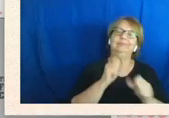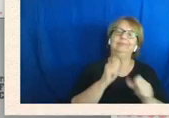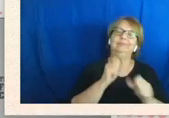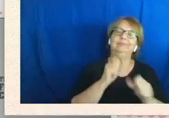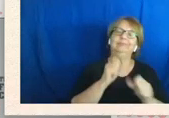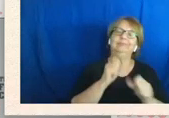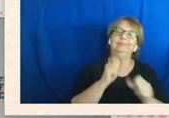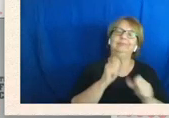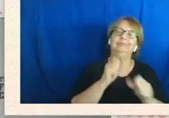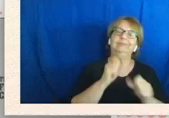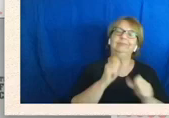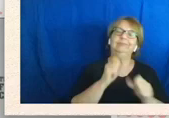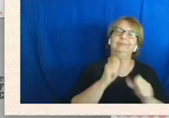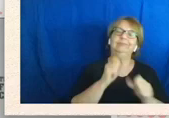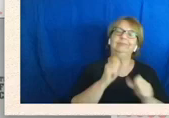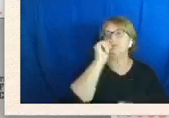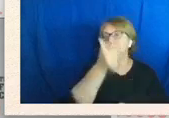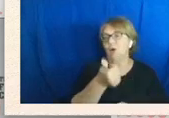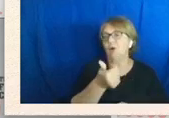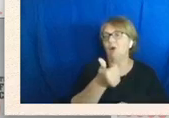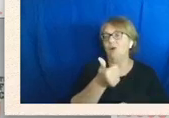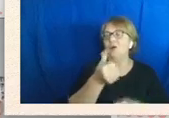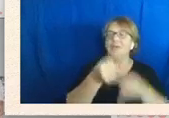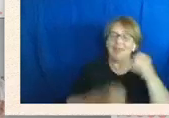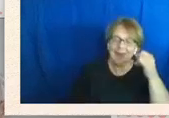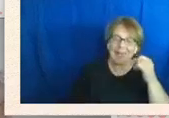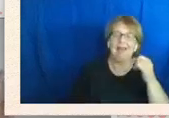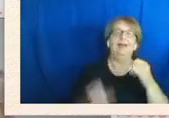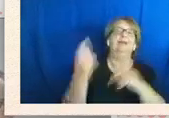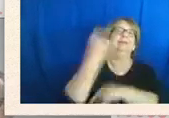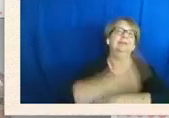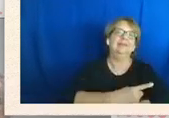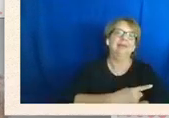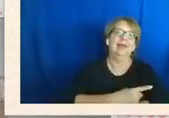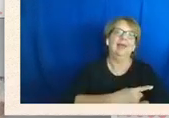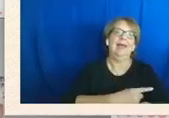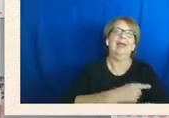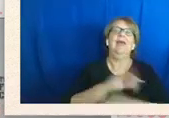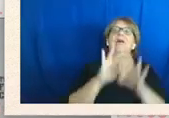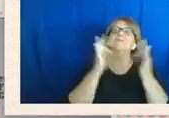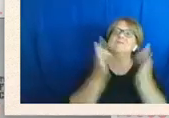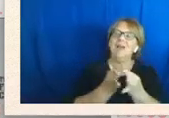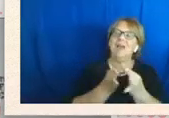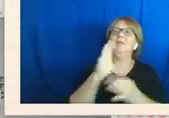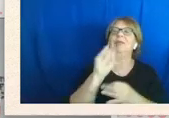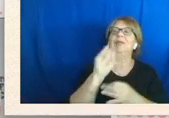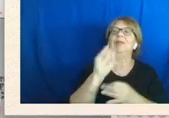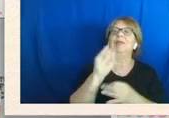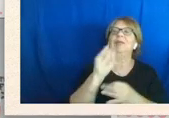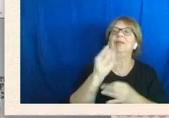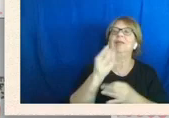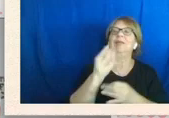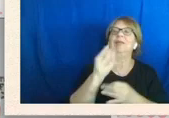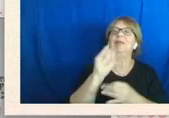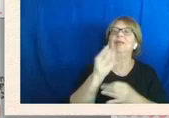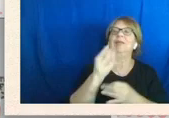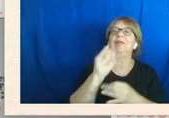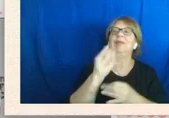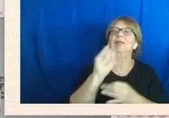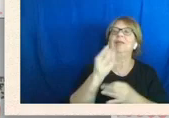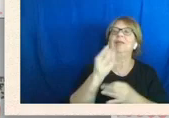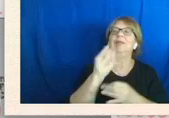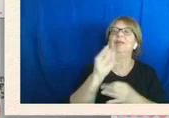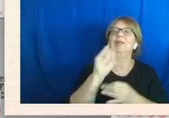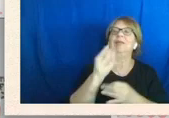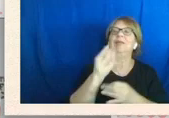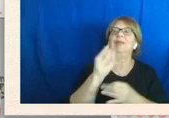happening tomorrow on the last day of the Virtual Family Cafe. What do we have going on, Joe? So at 11 o'clock, it is called